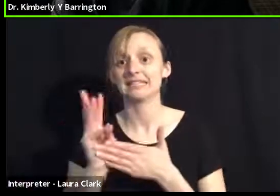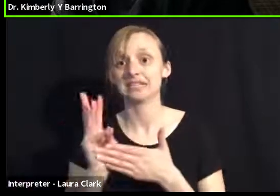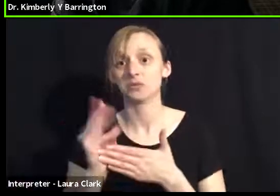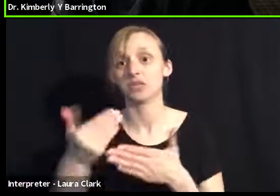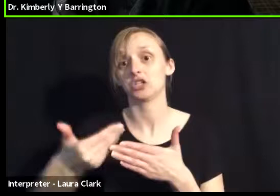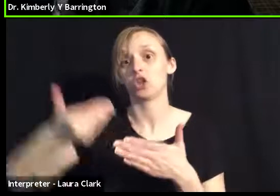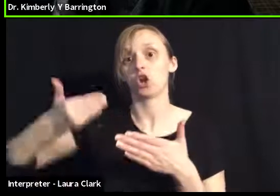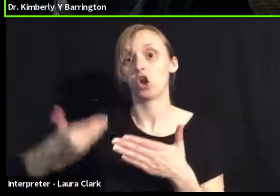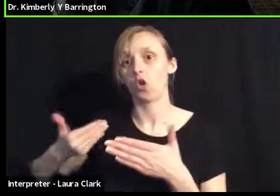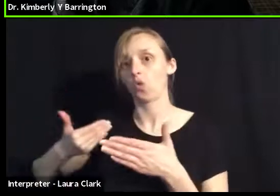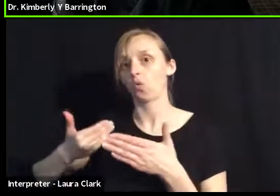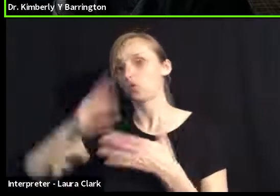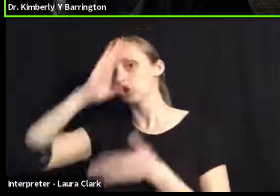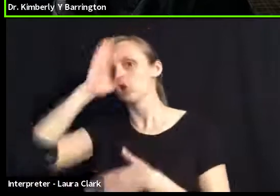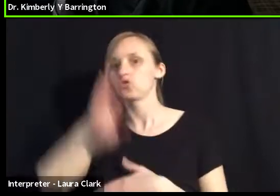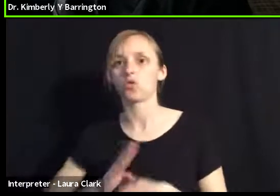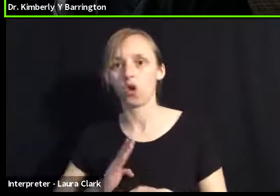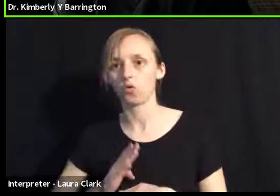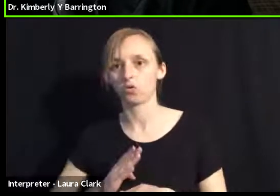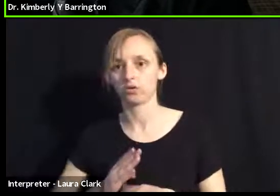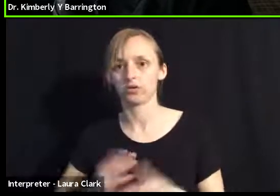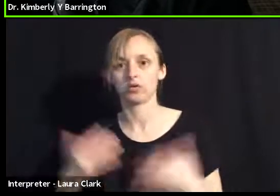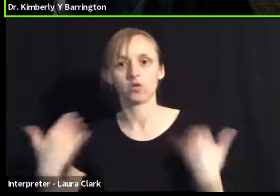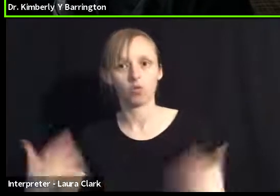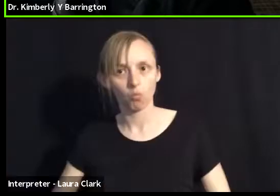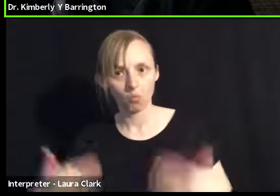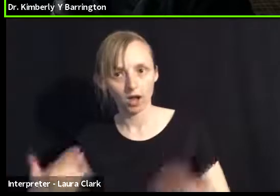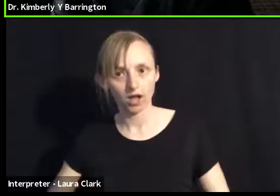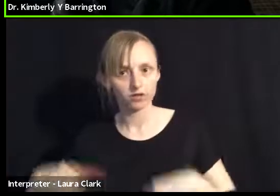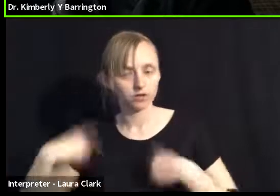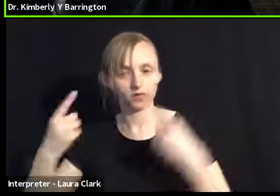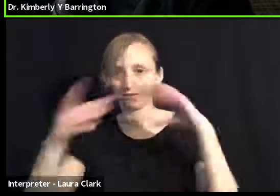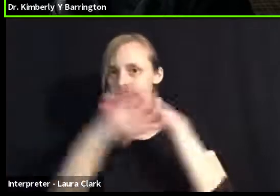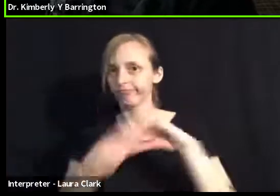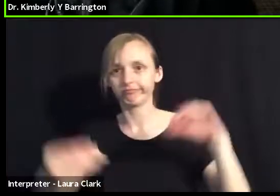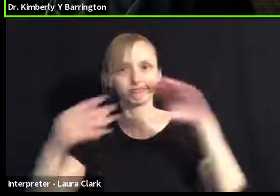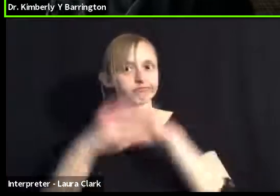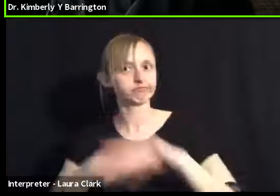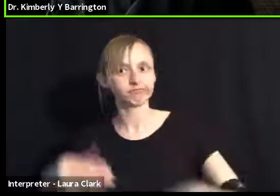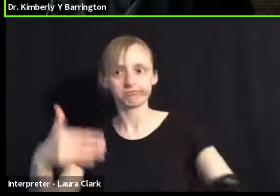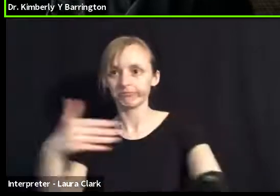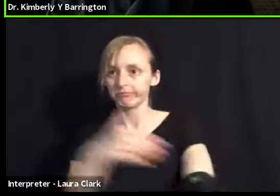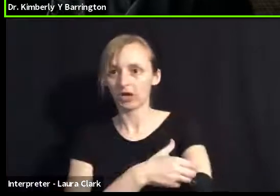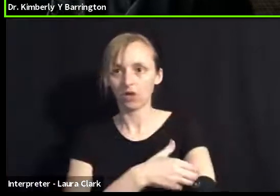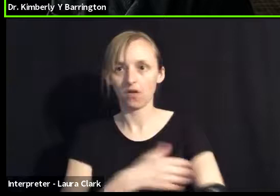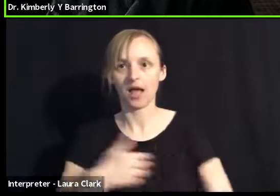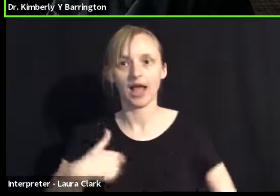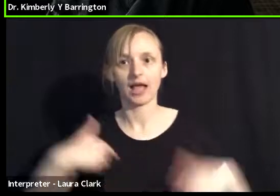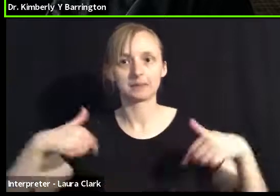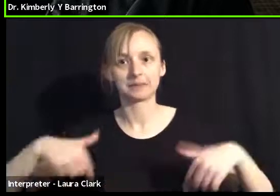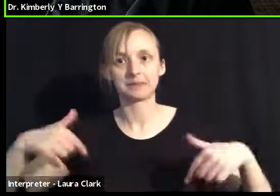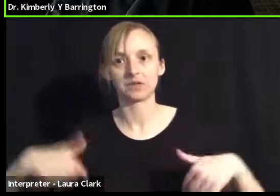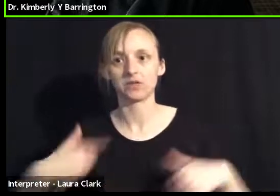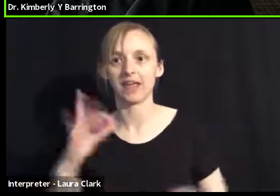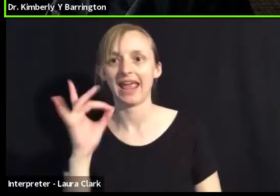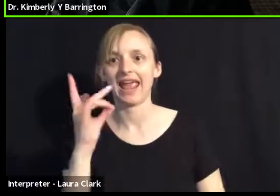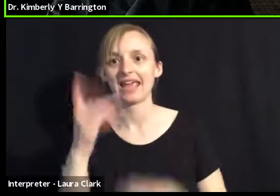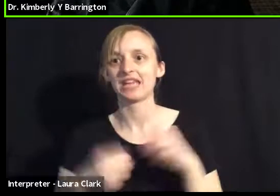a testimony so far. I am in year 8. As you can see, I'm in my motorized